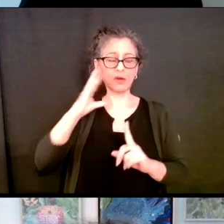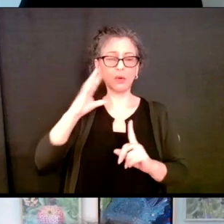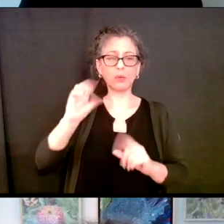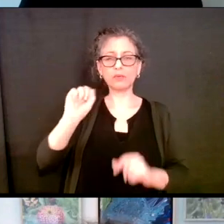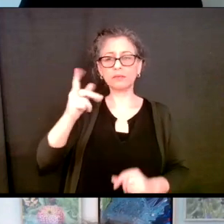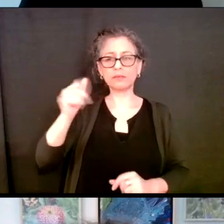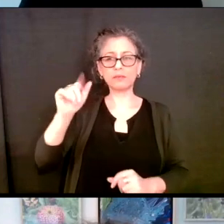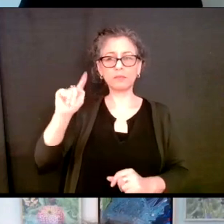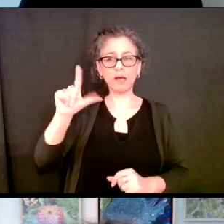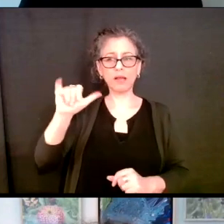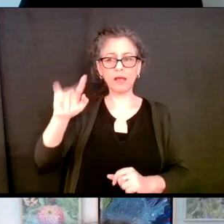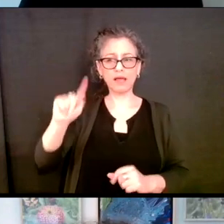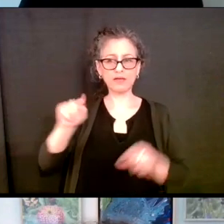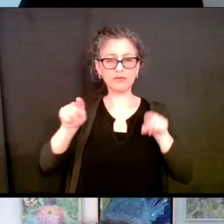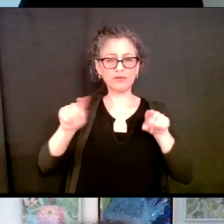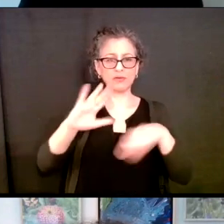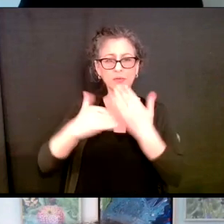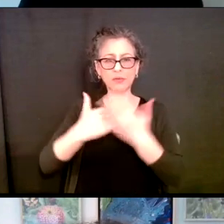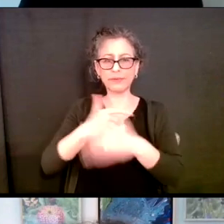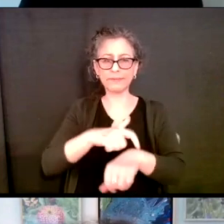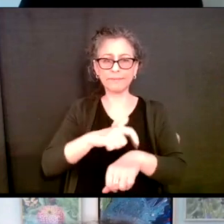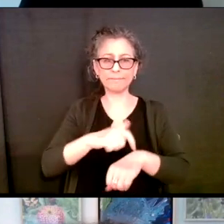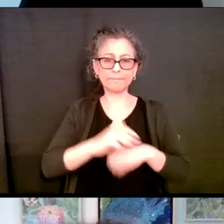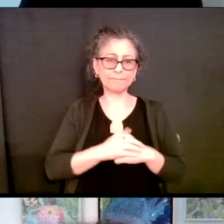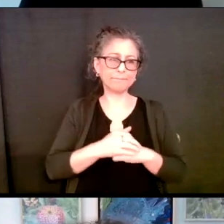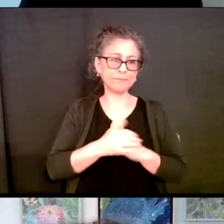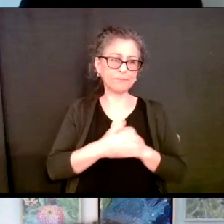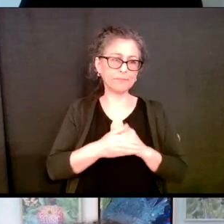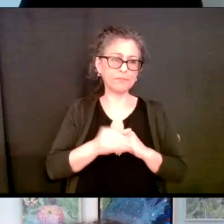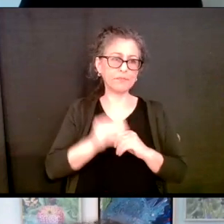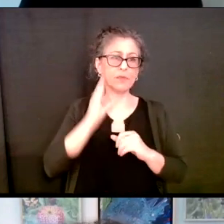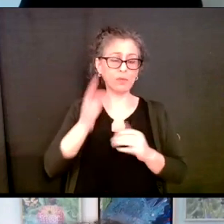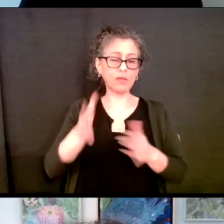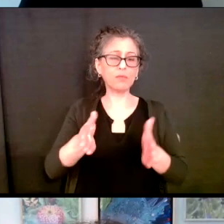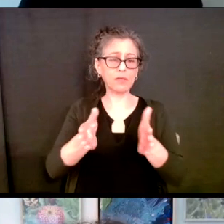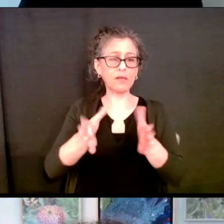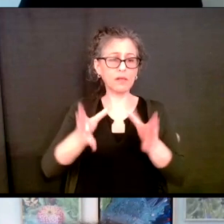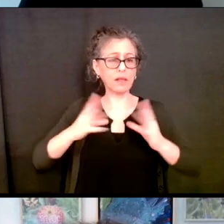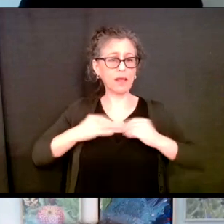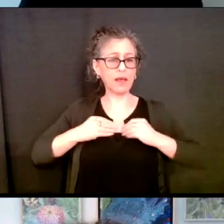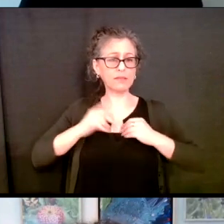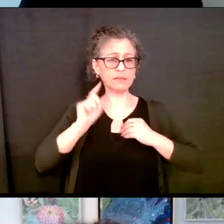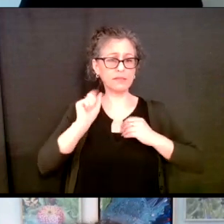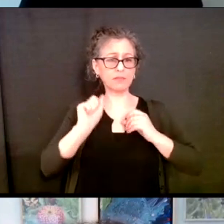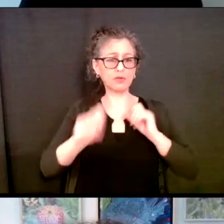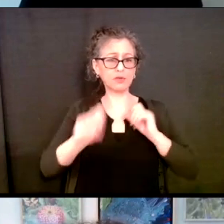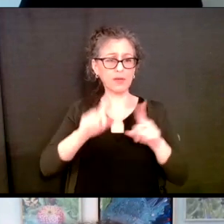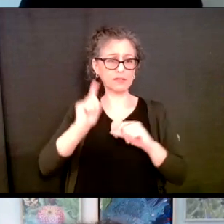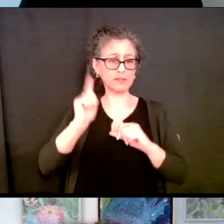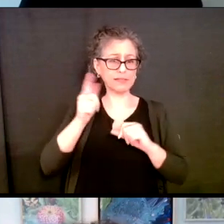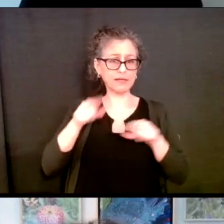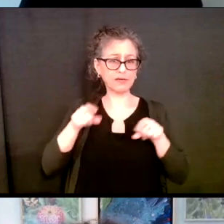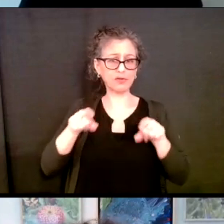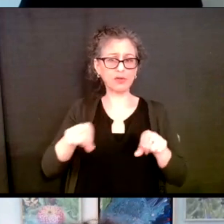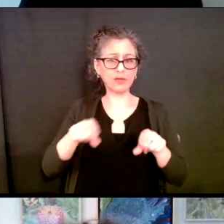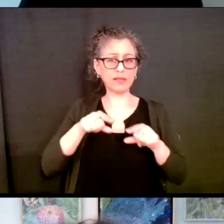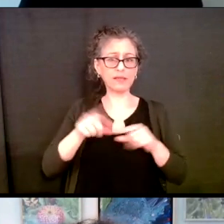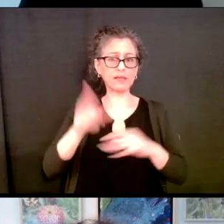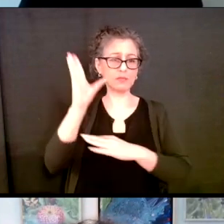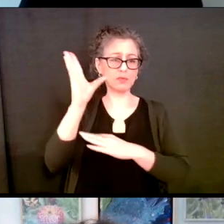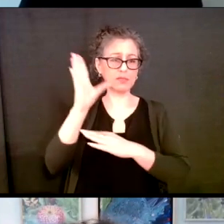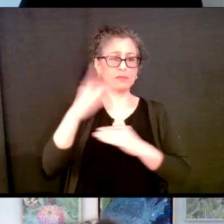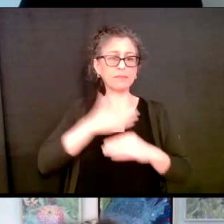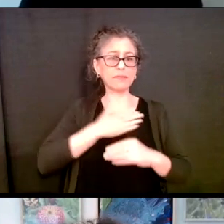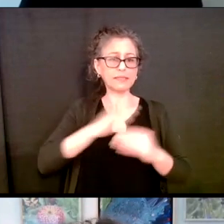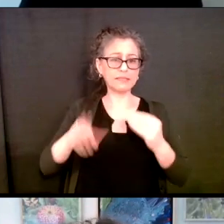the entire panel. We will be taking questions from you later in the presentation. Please add your questions to